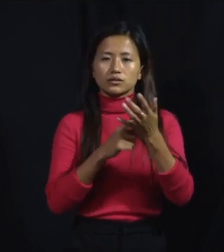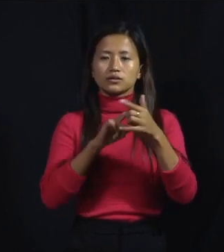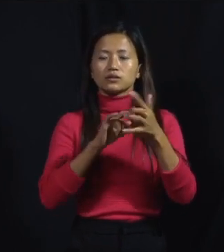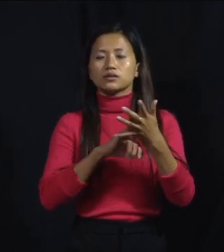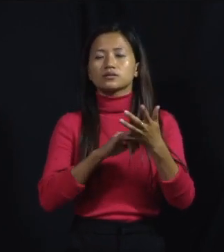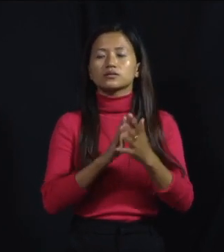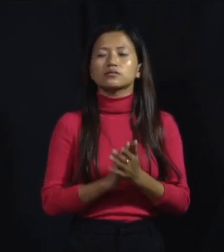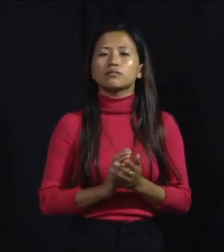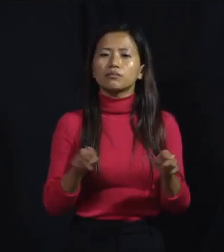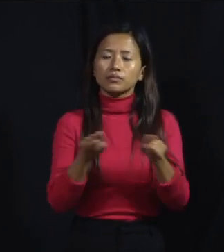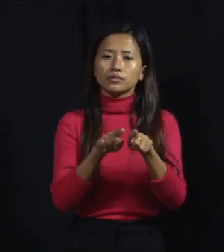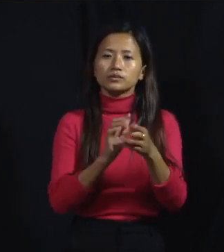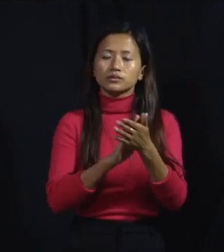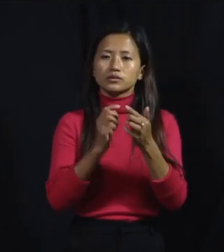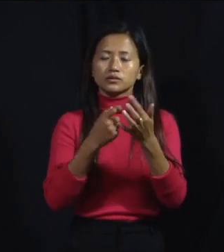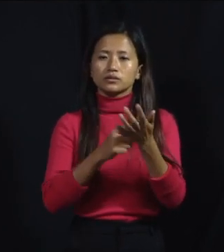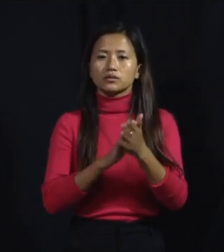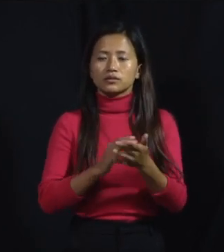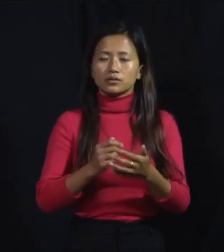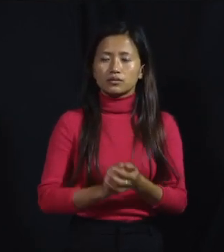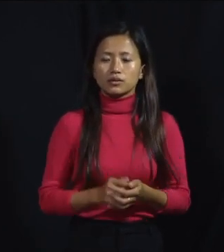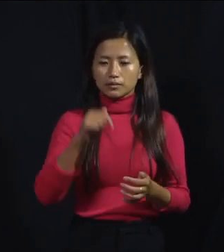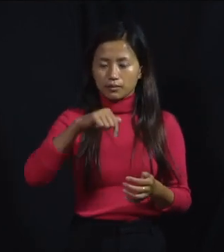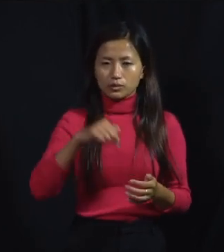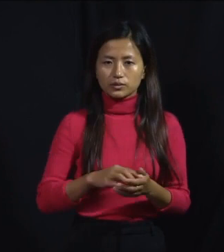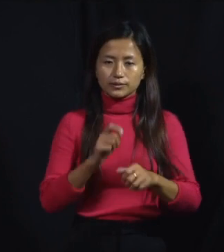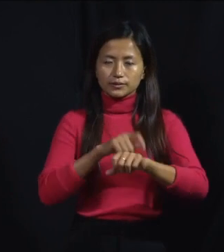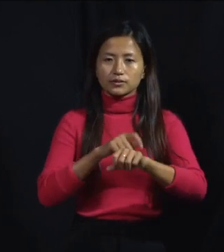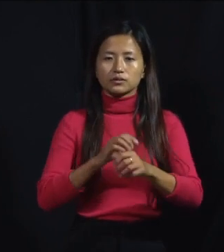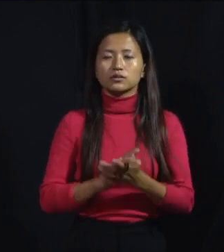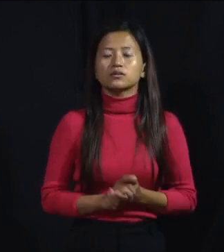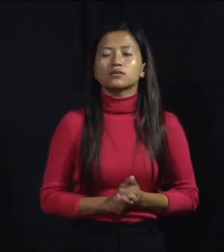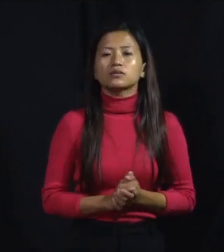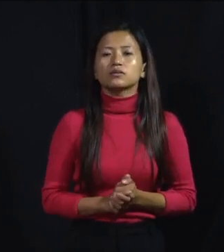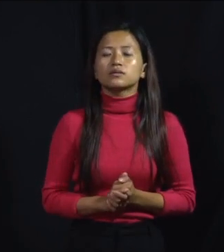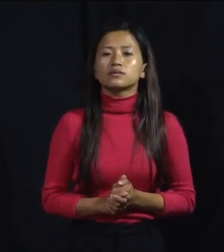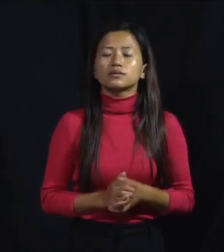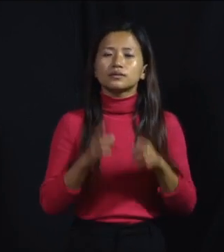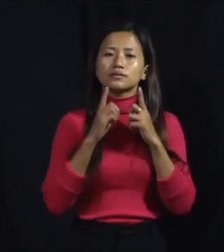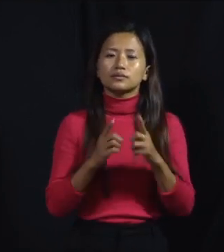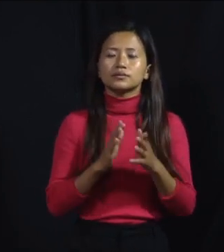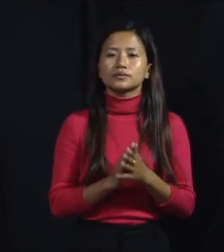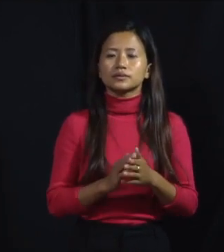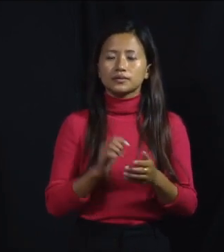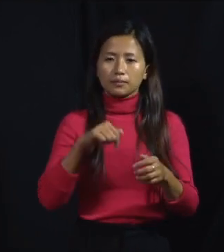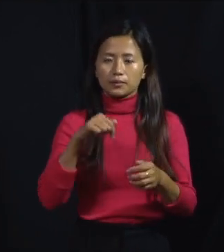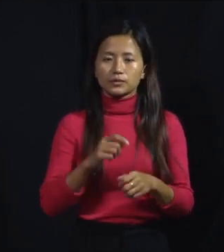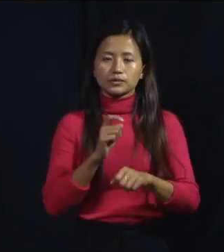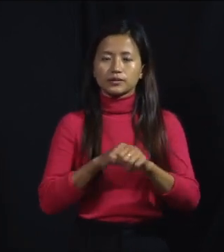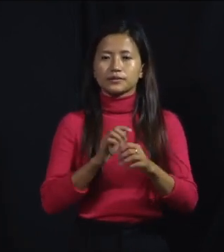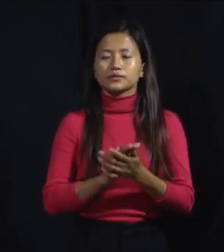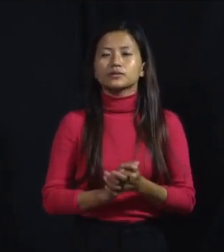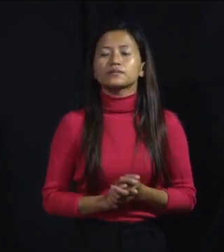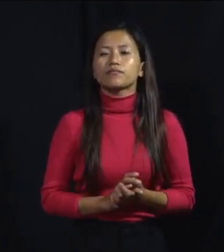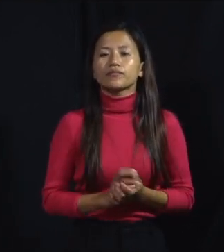Both hereditary and environment in the modern times, I told you about the controversy, right? But in the modern times, in the present